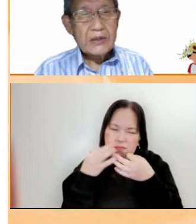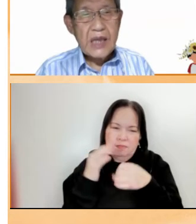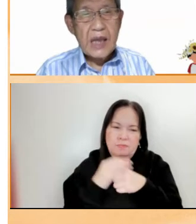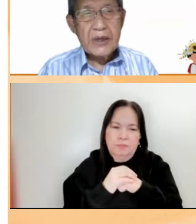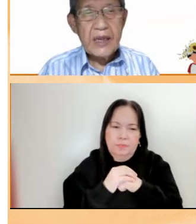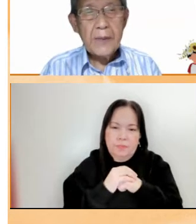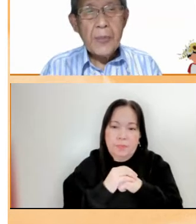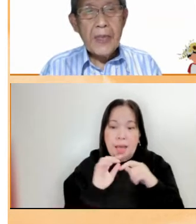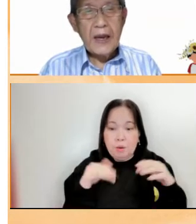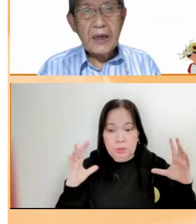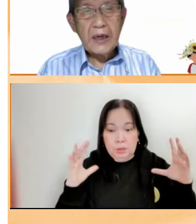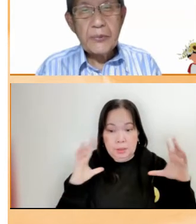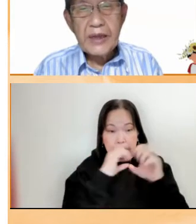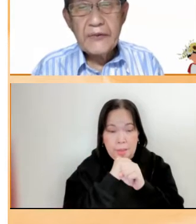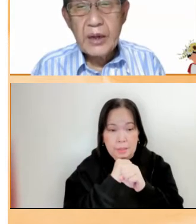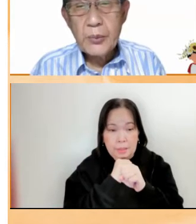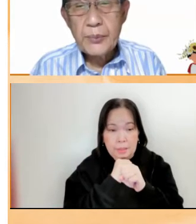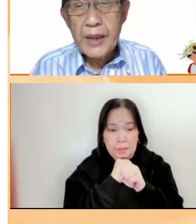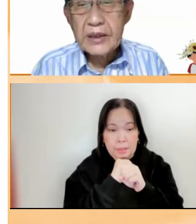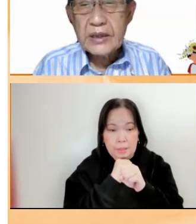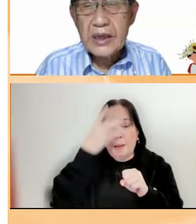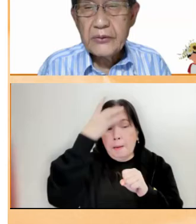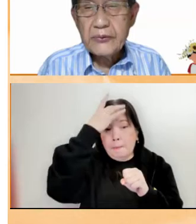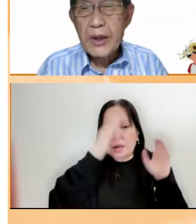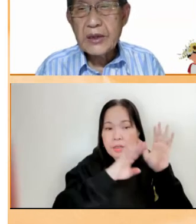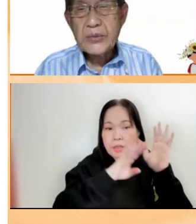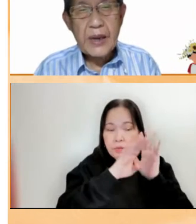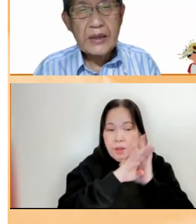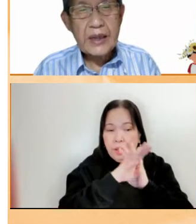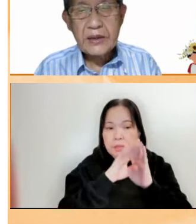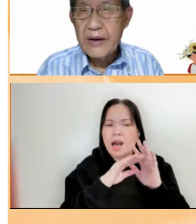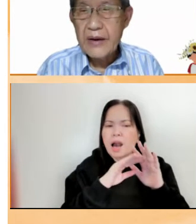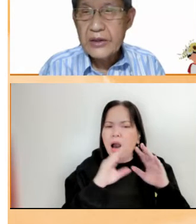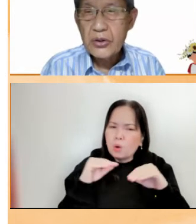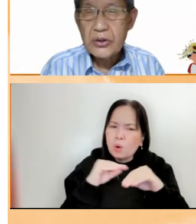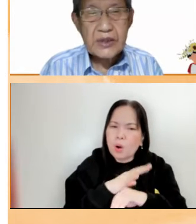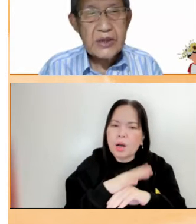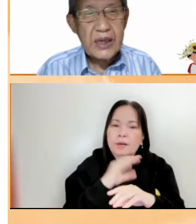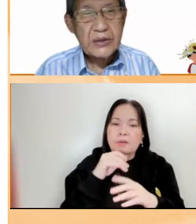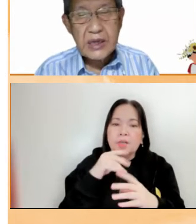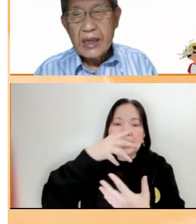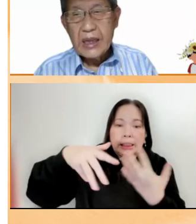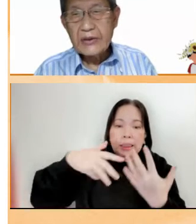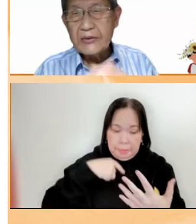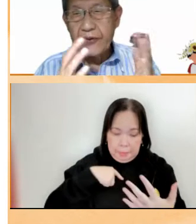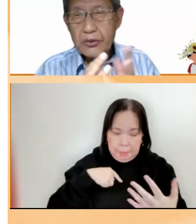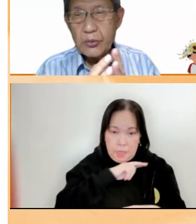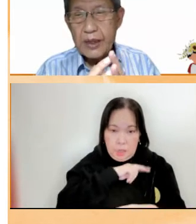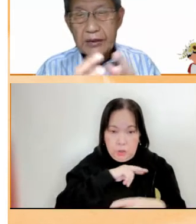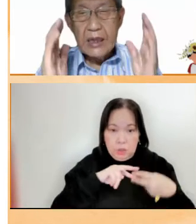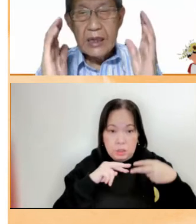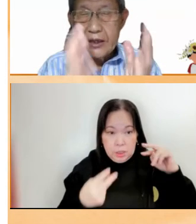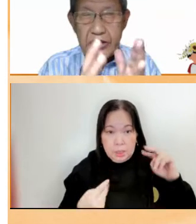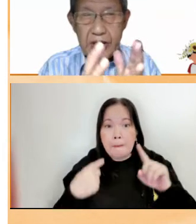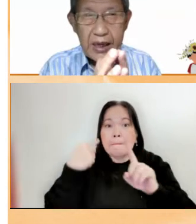In summary, early brain development is influenced by the interaction of the genes and the